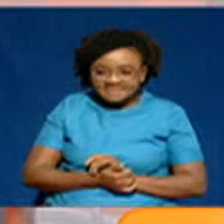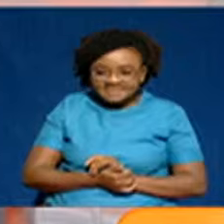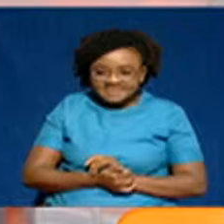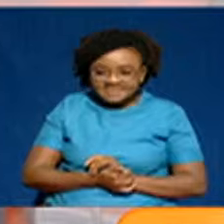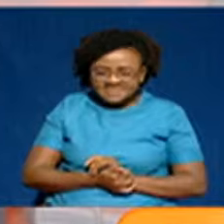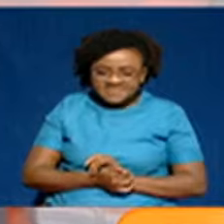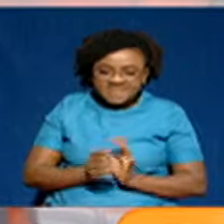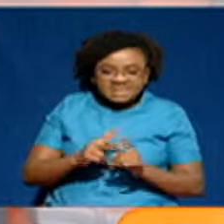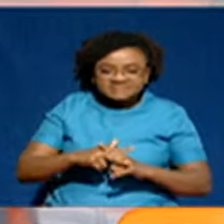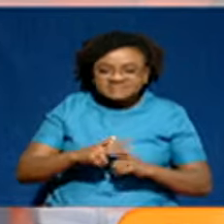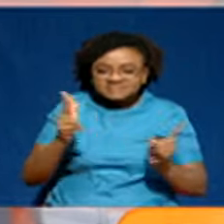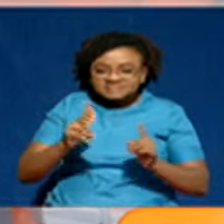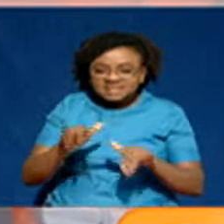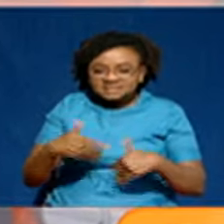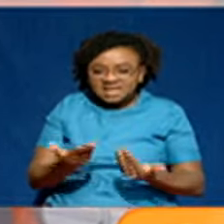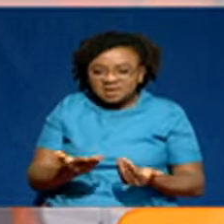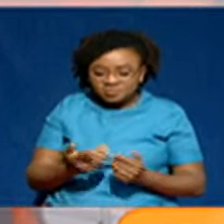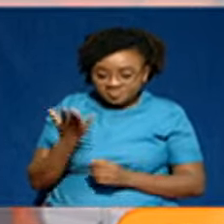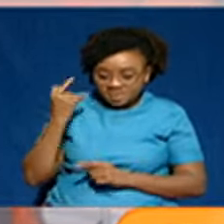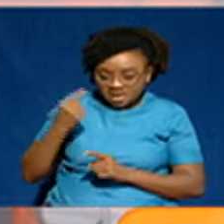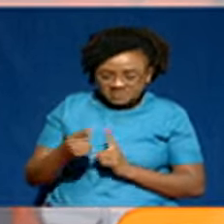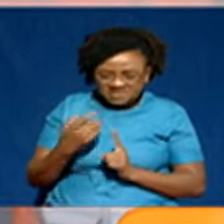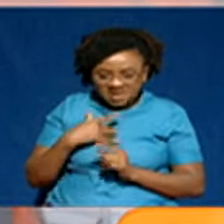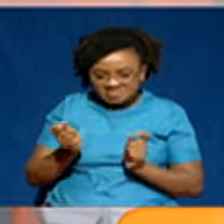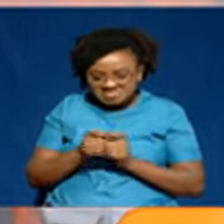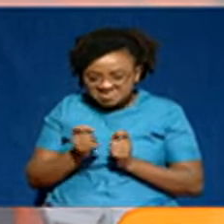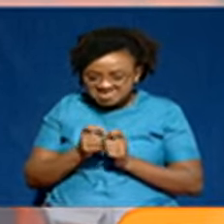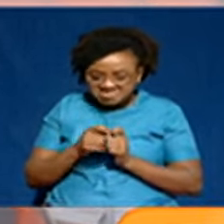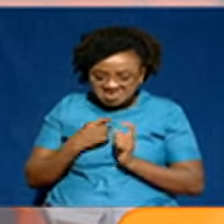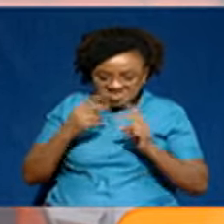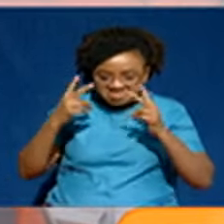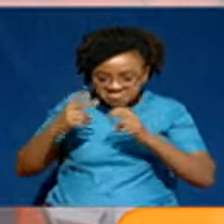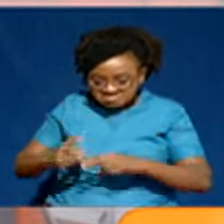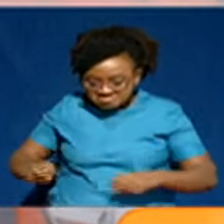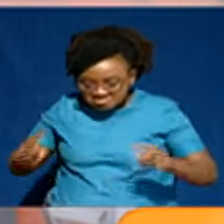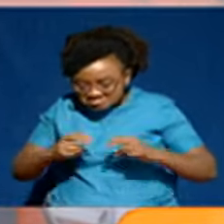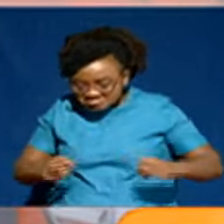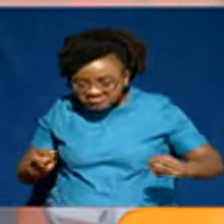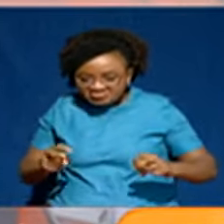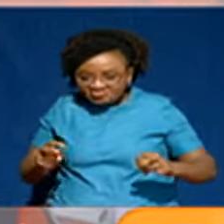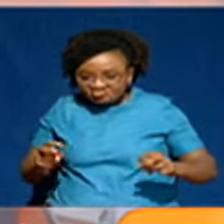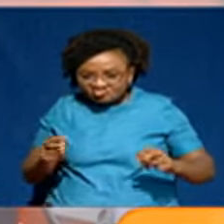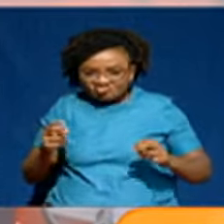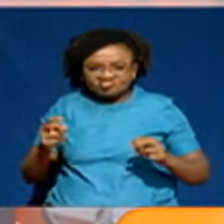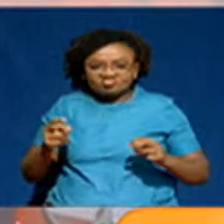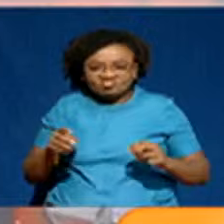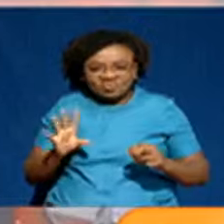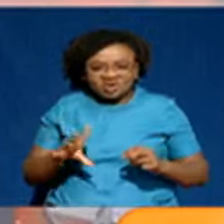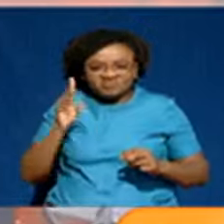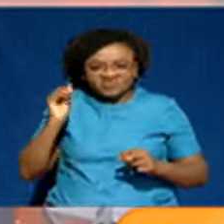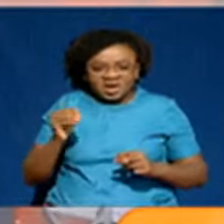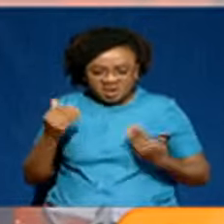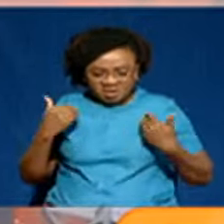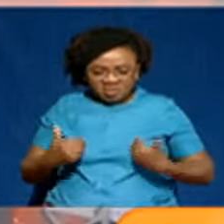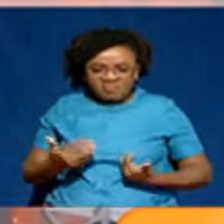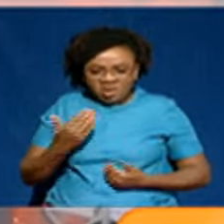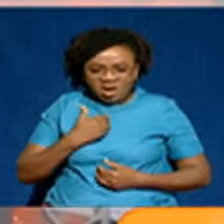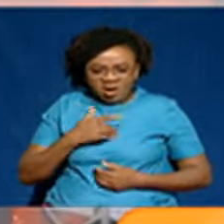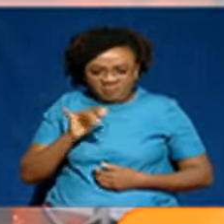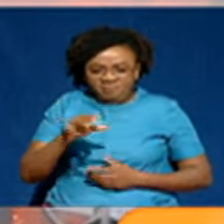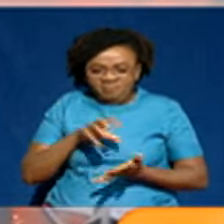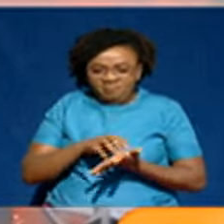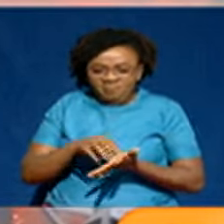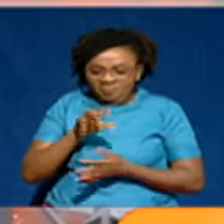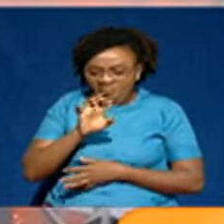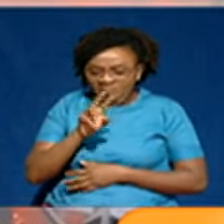having pain last year, then I went for checkup, then found out I had endometriosis, so